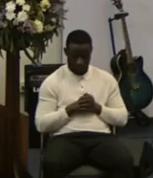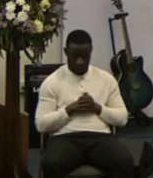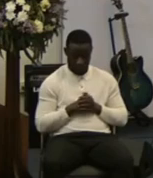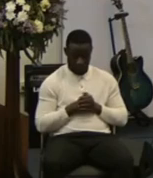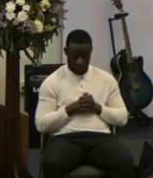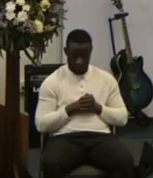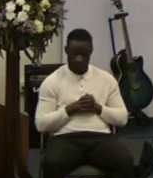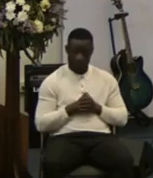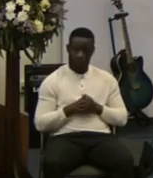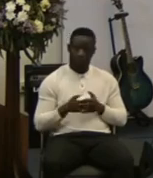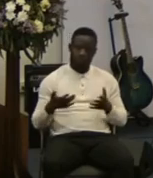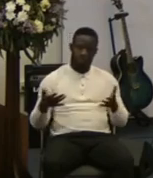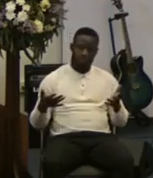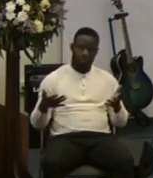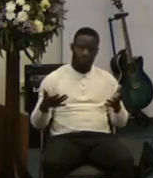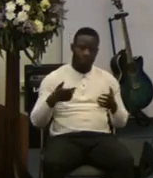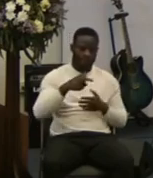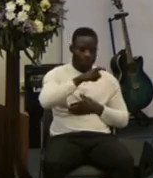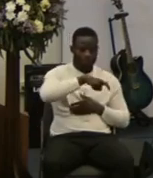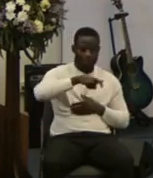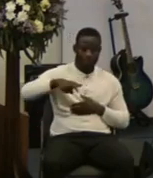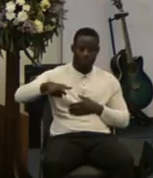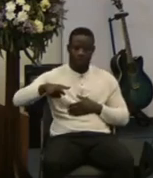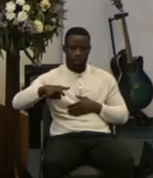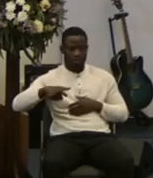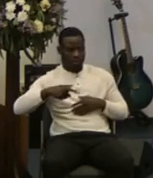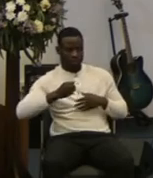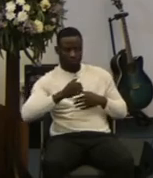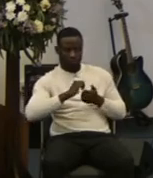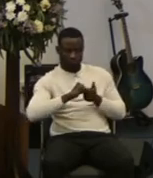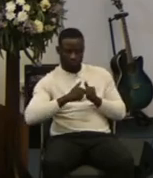where folks were bringing for Jesus to